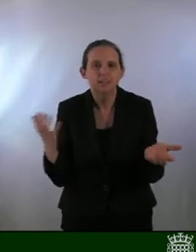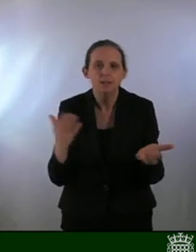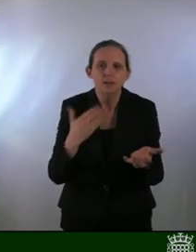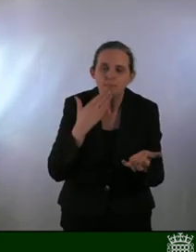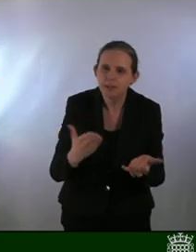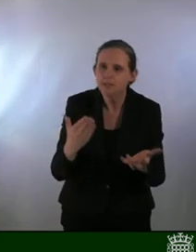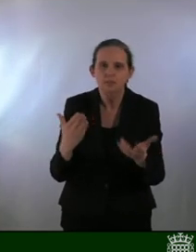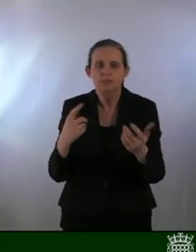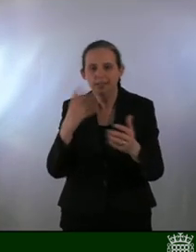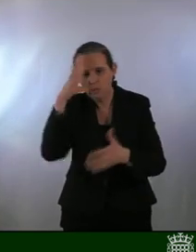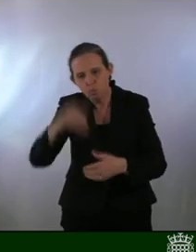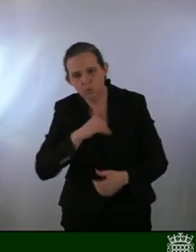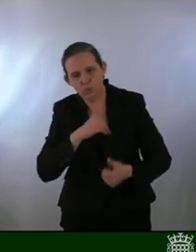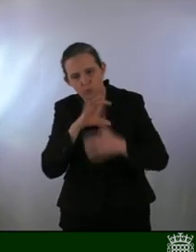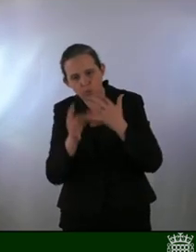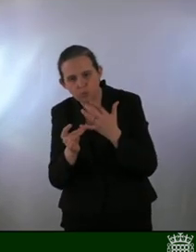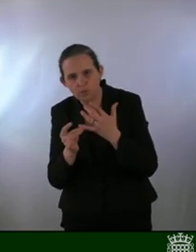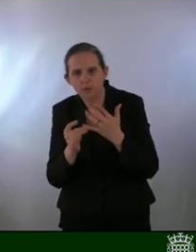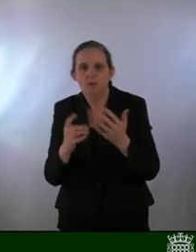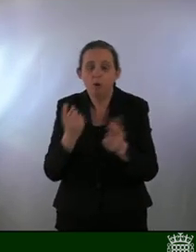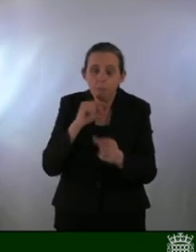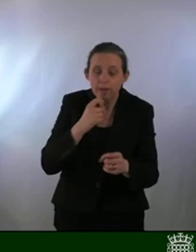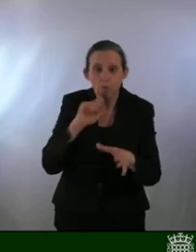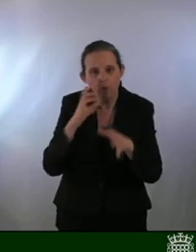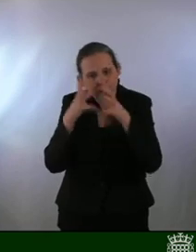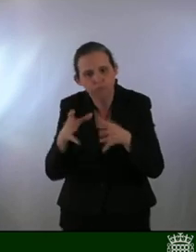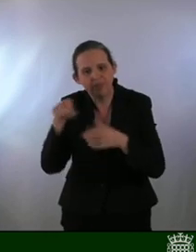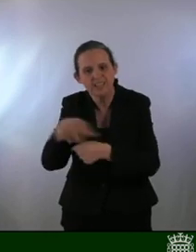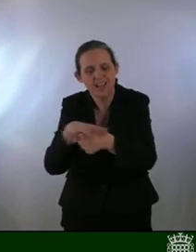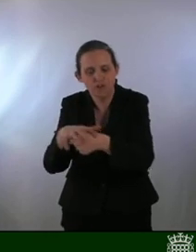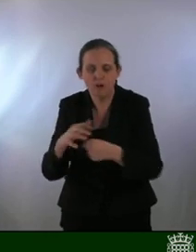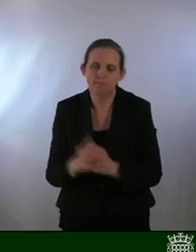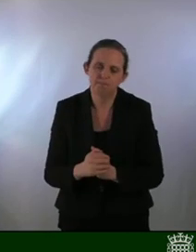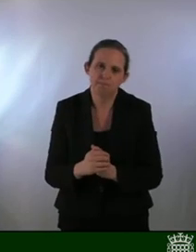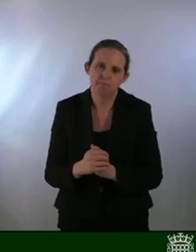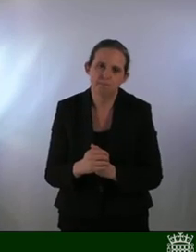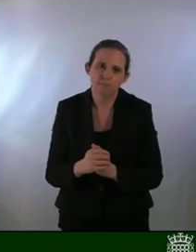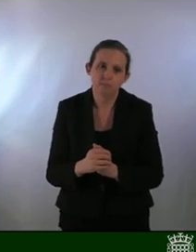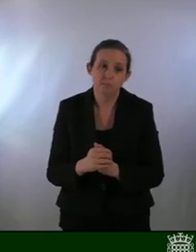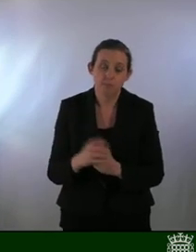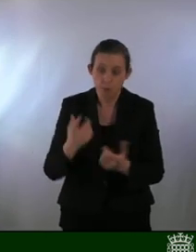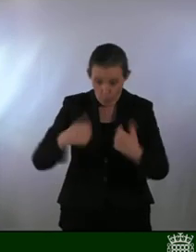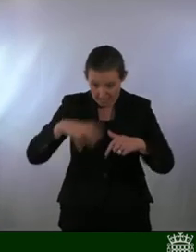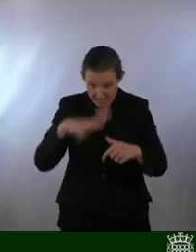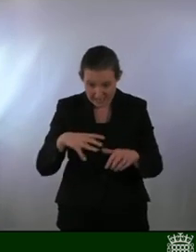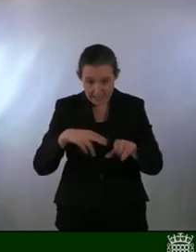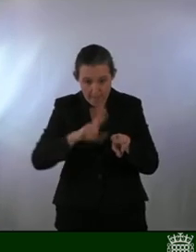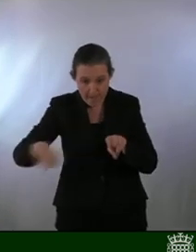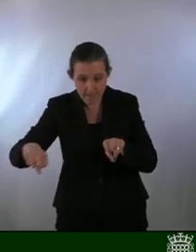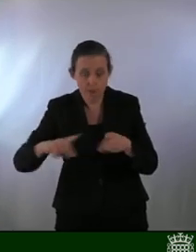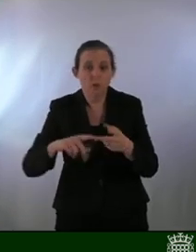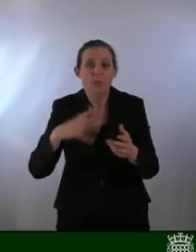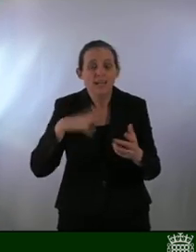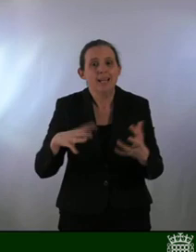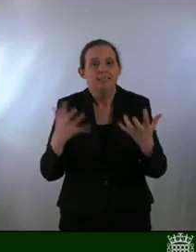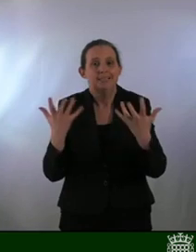availability of non-invasive ventilation like BiPAP as well? And can I say to him, if we need beds and equipment from the private